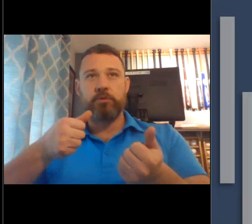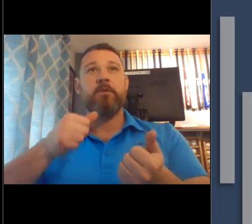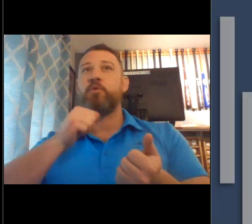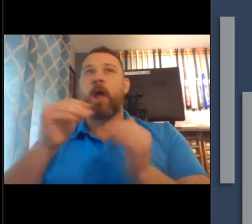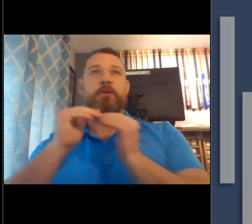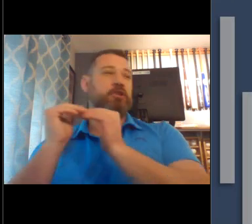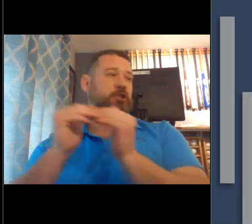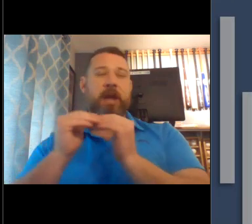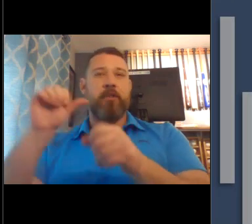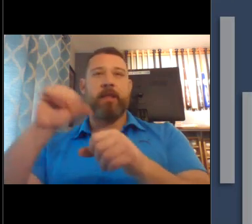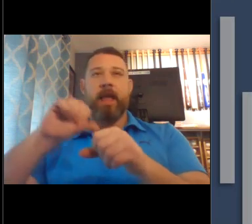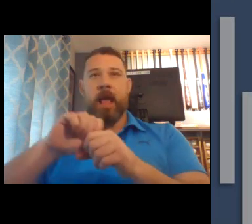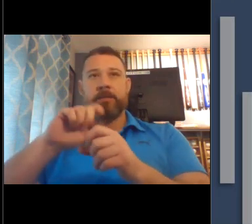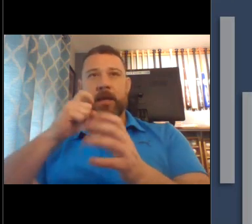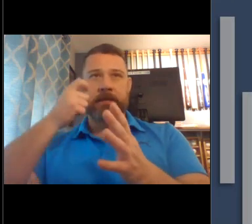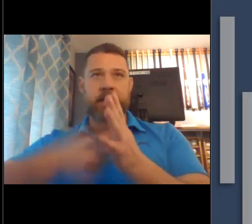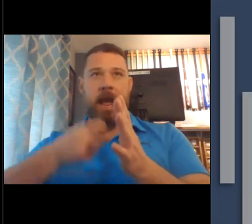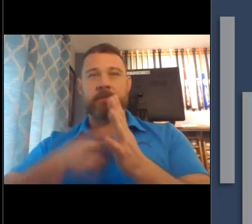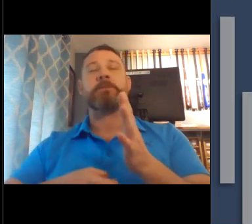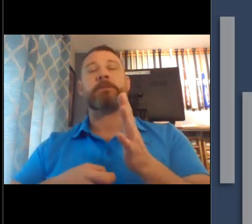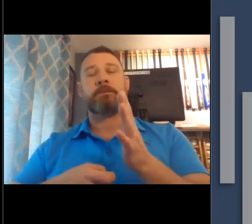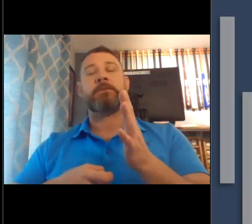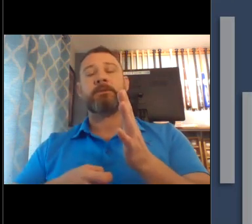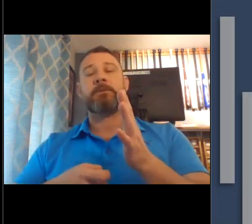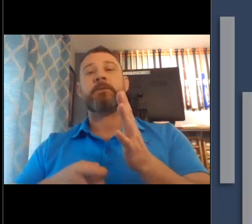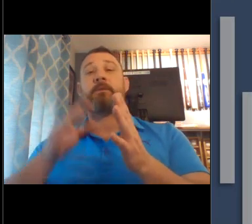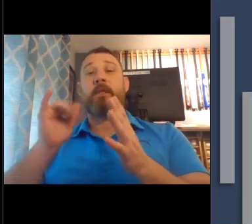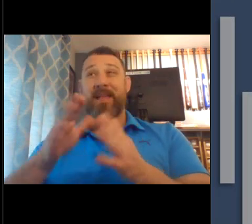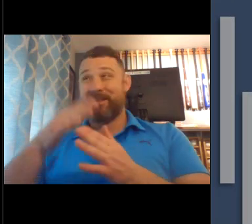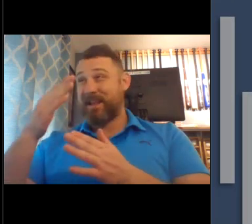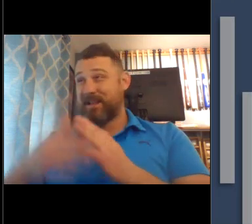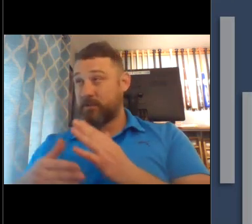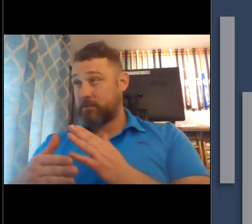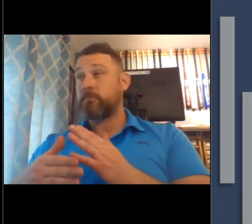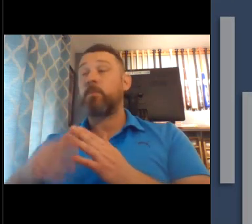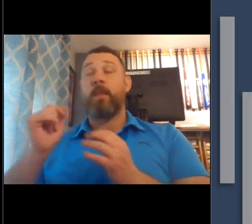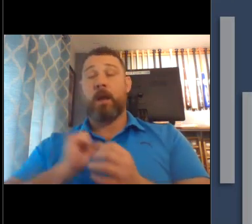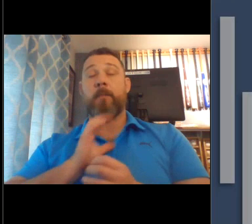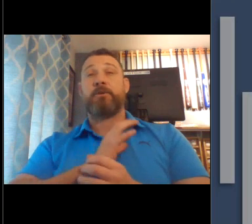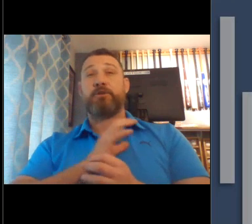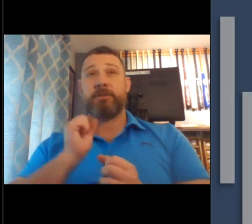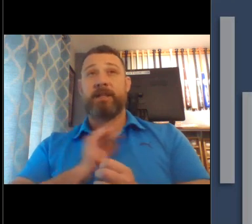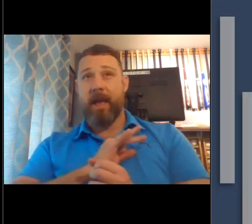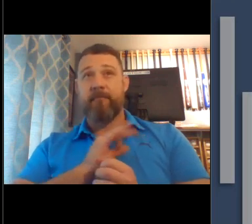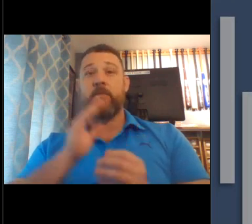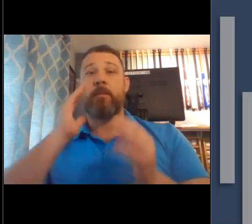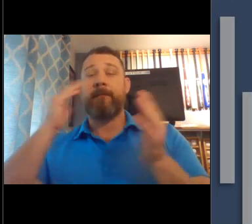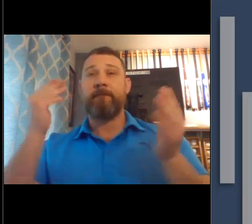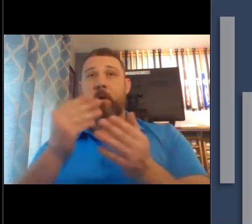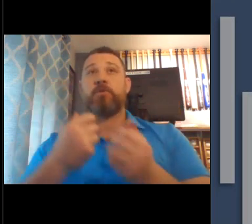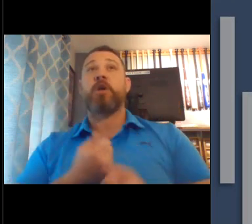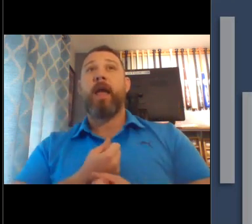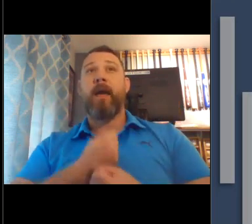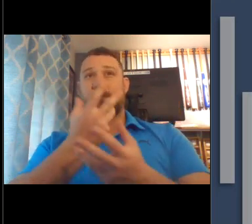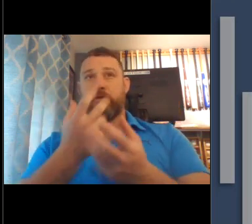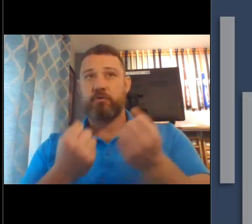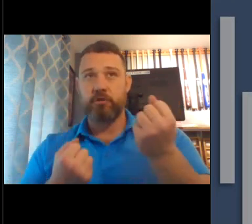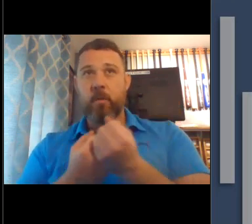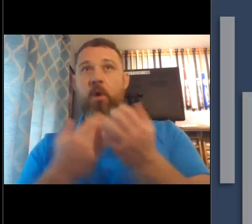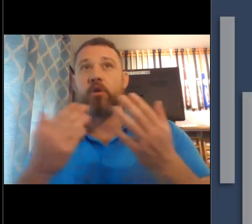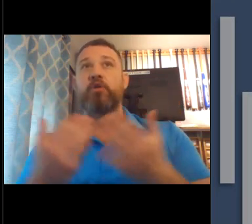tax. To those ends, the Commission staff will be focused on our efforts to support the new road charge